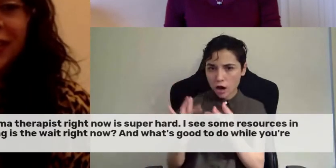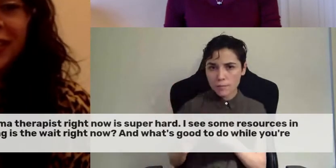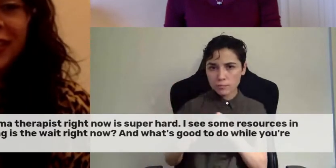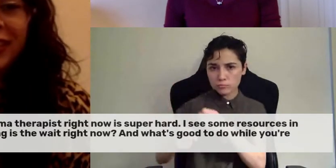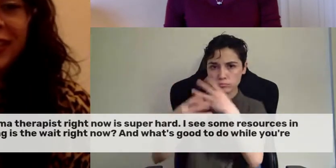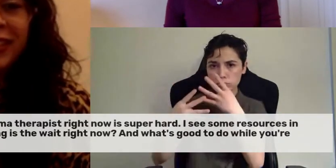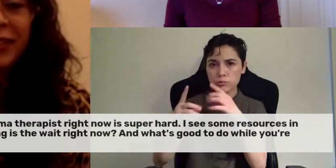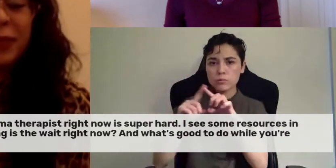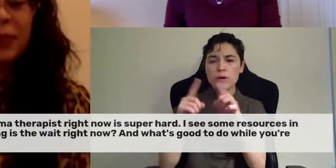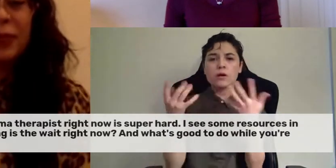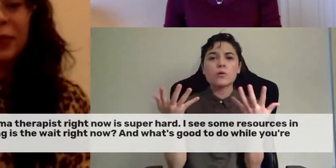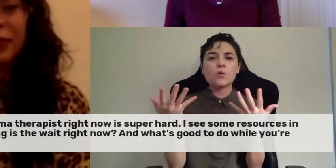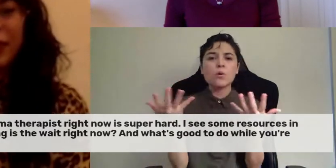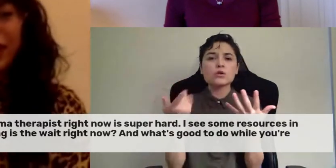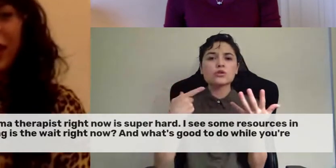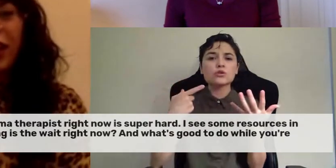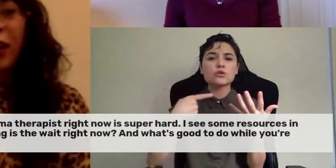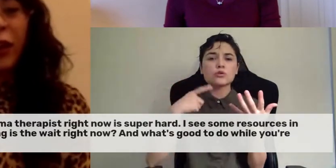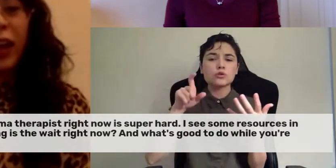waiting?